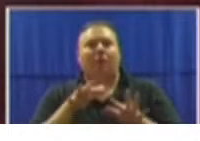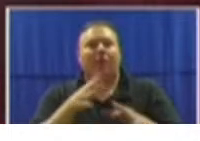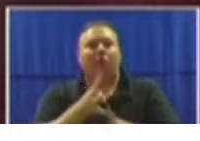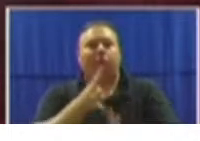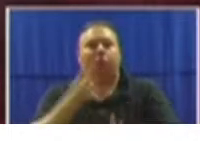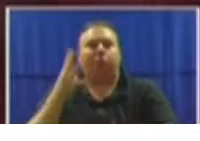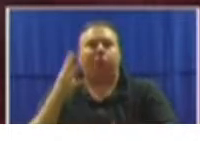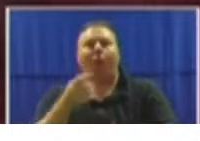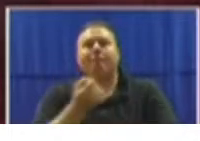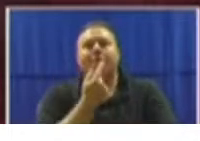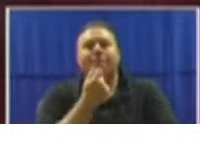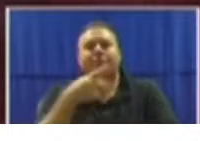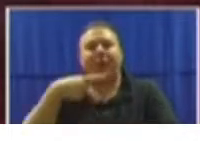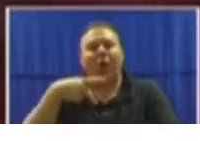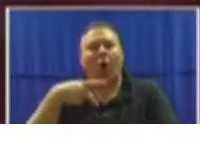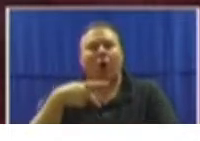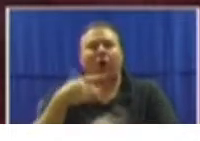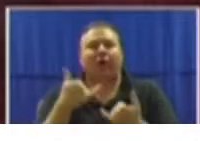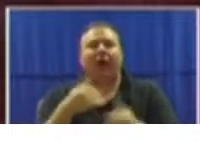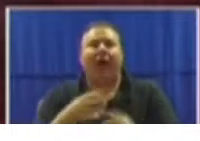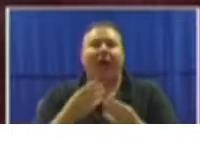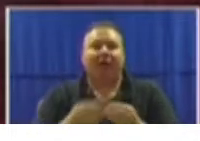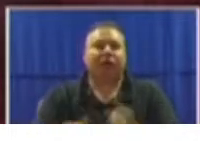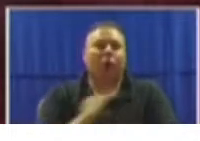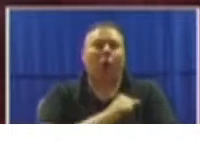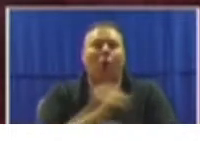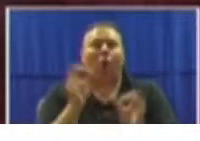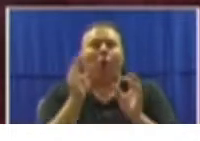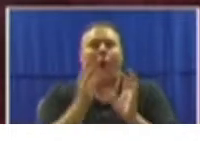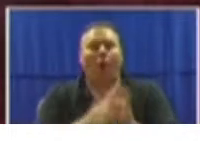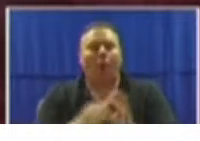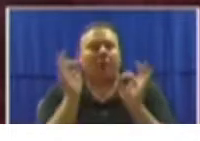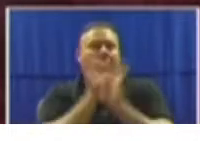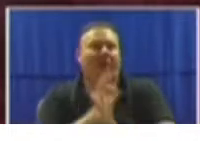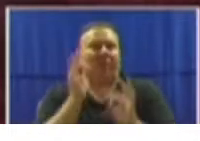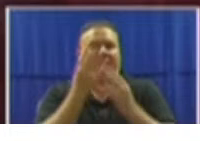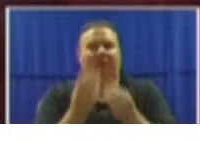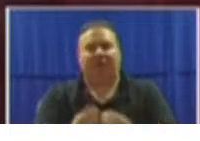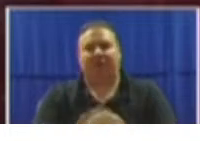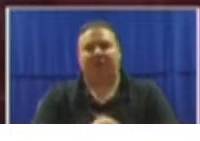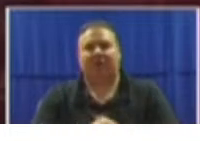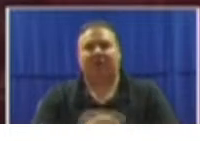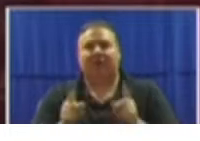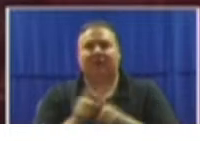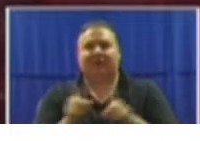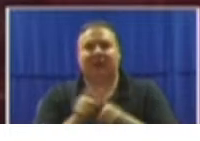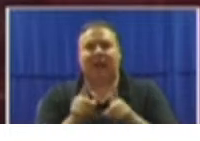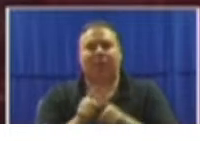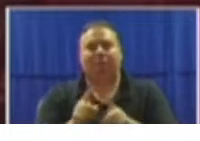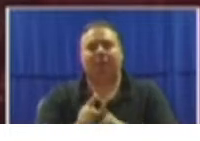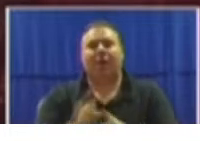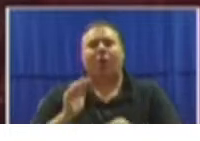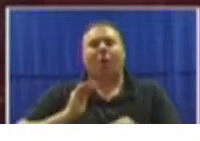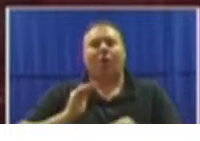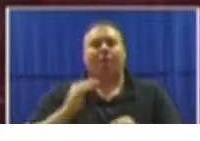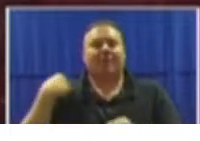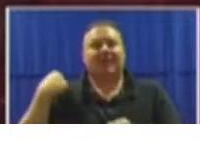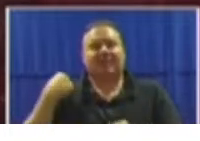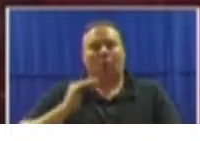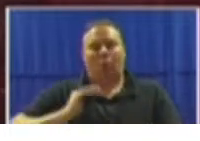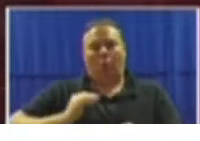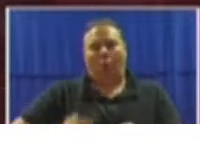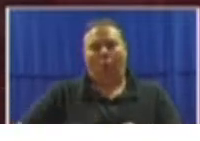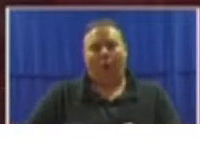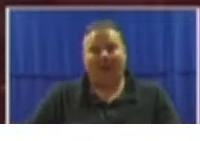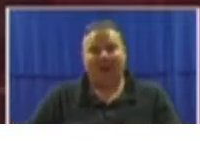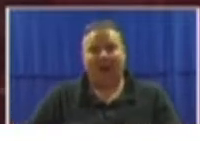returned to go home. We say this very same thing to the Minister of Women, where women who